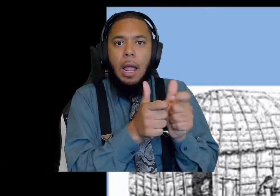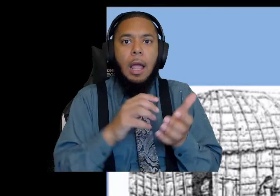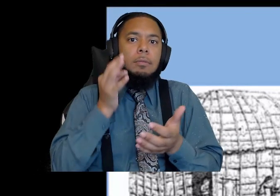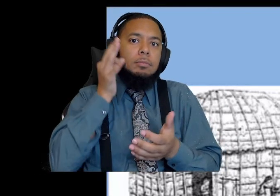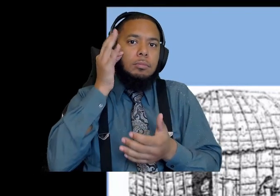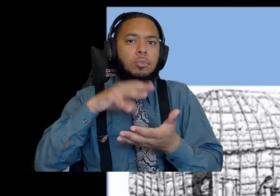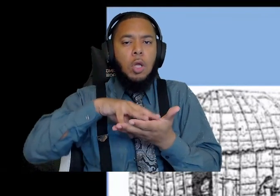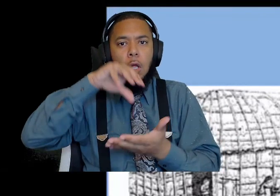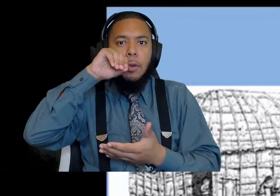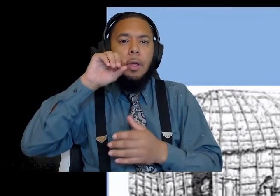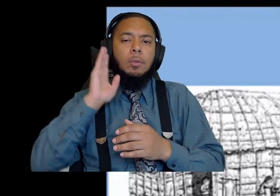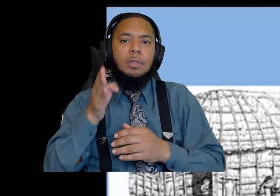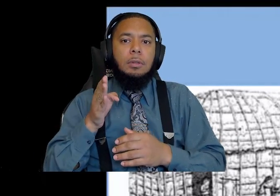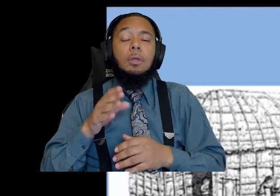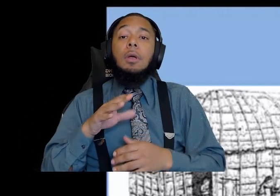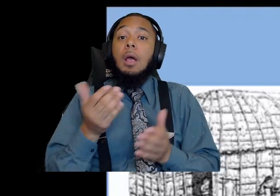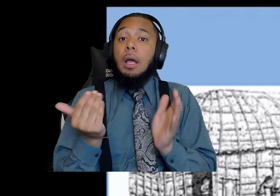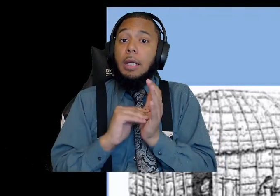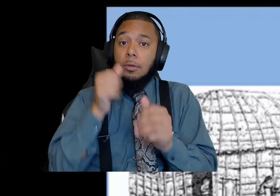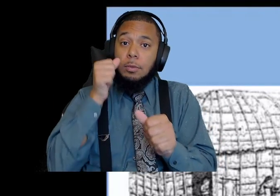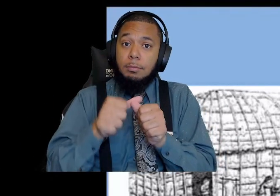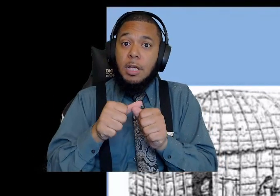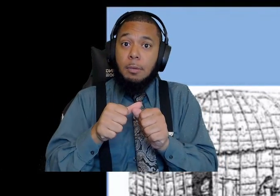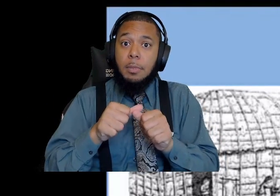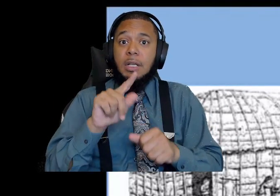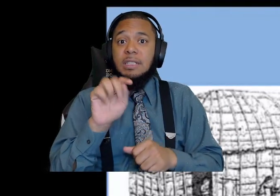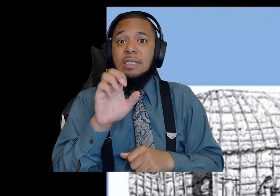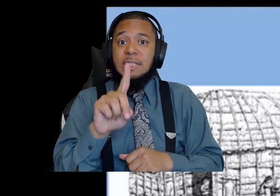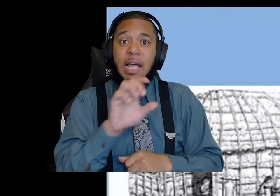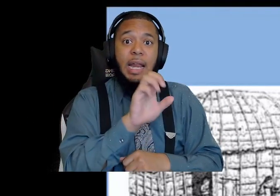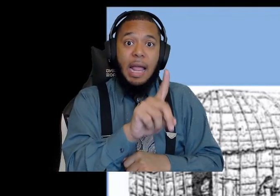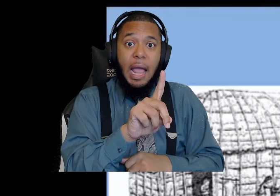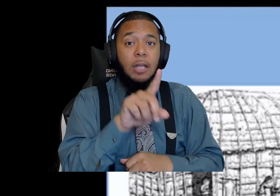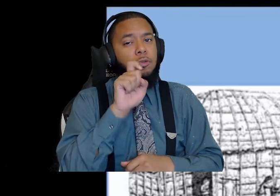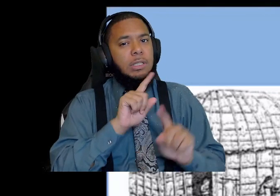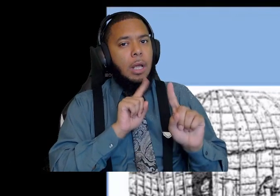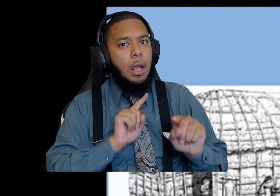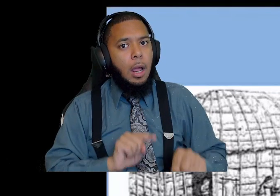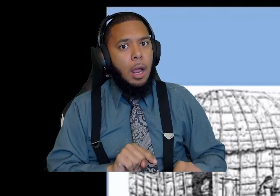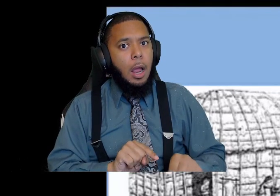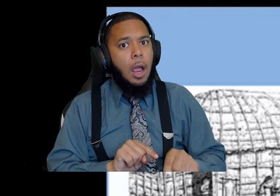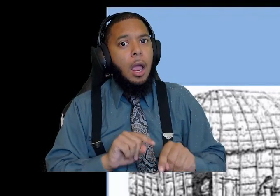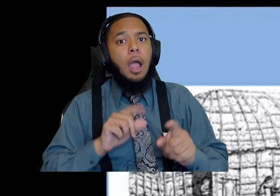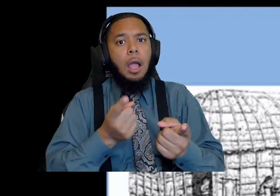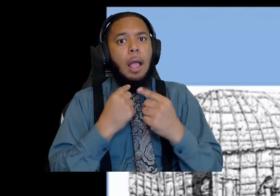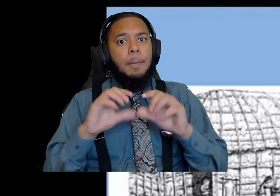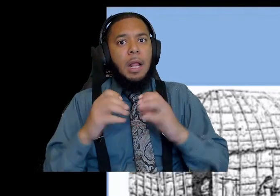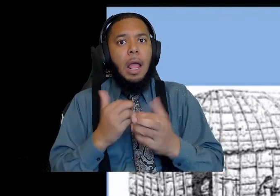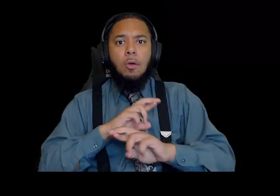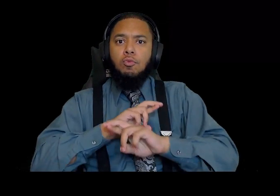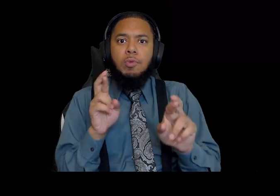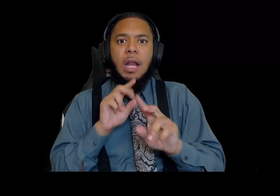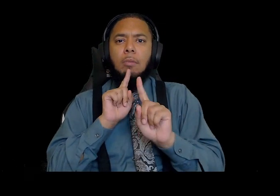the questions in the TED Ed and come to class prepared to delve more deeply into the tribes. Thanks for watching.